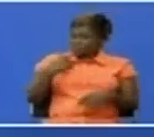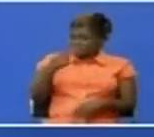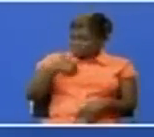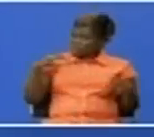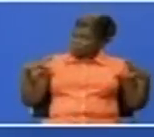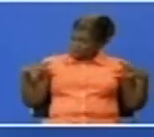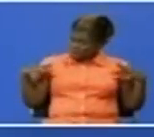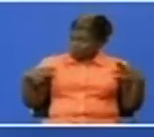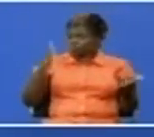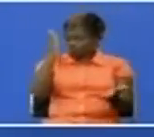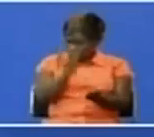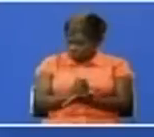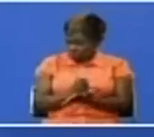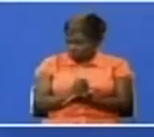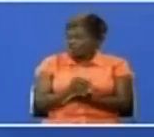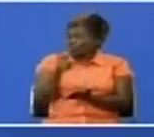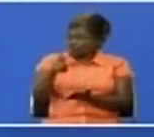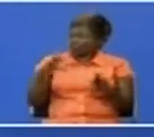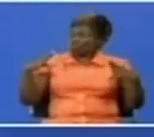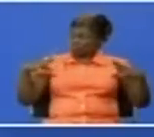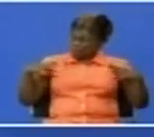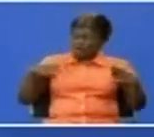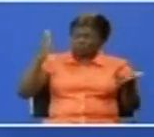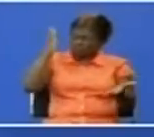like, you know, tell him to turn it down. Yeah. Mm-hmm. Why?